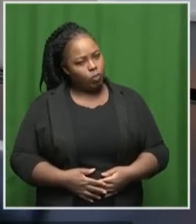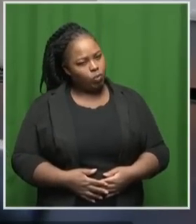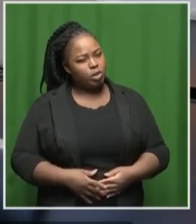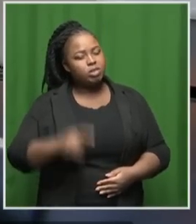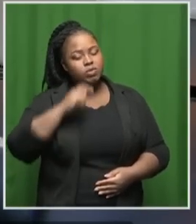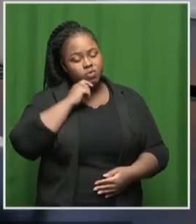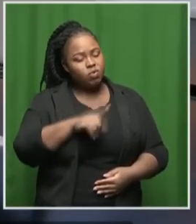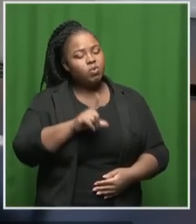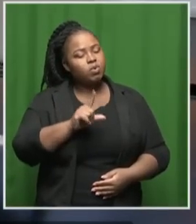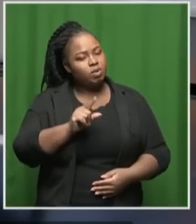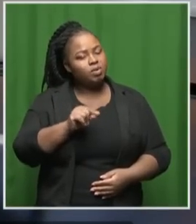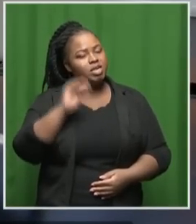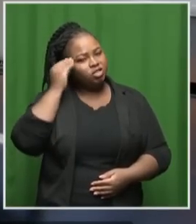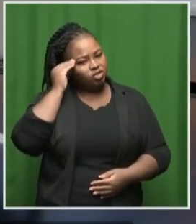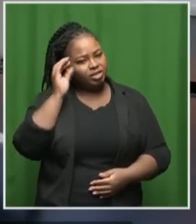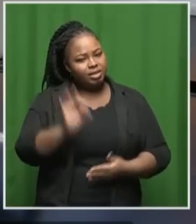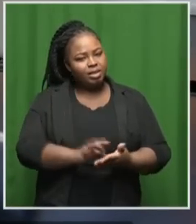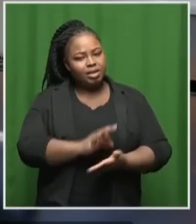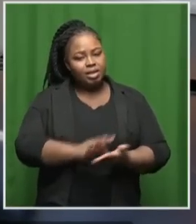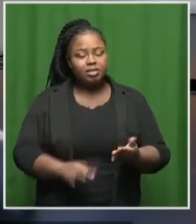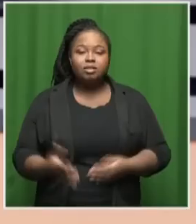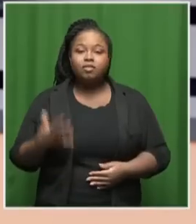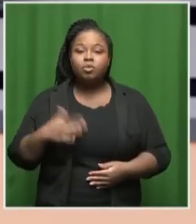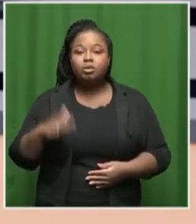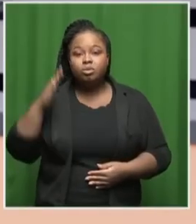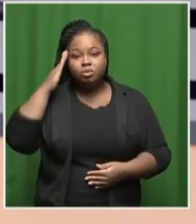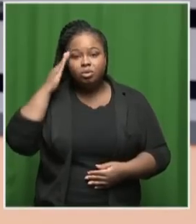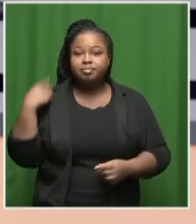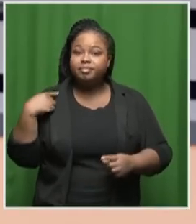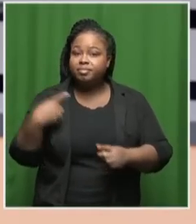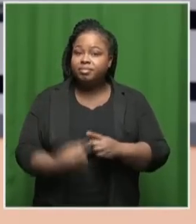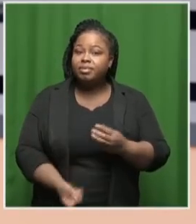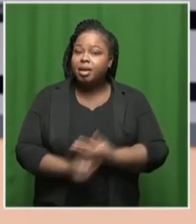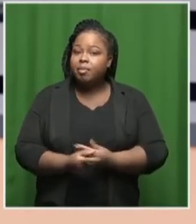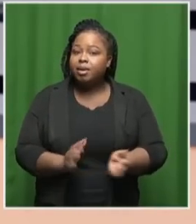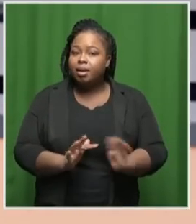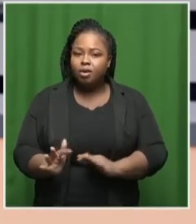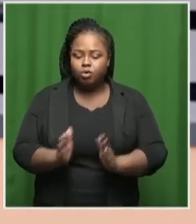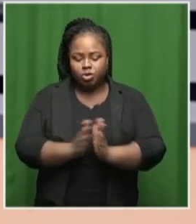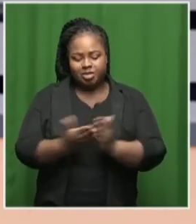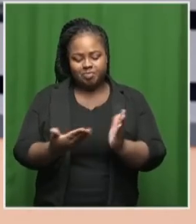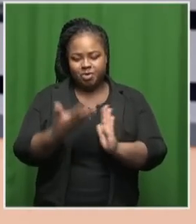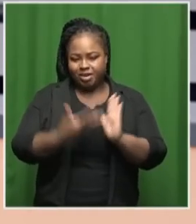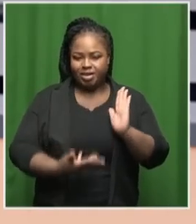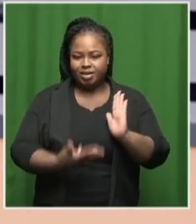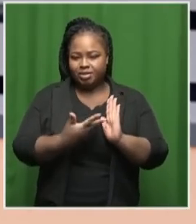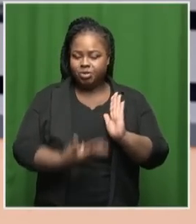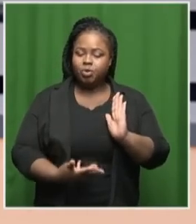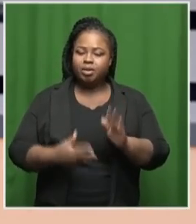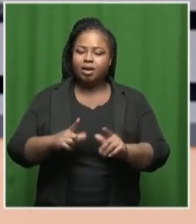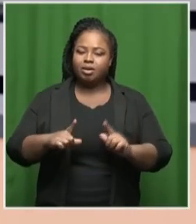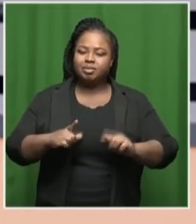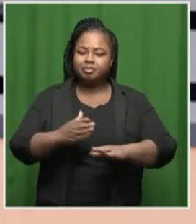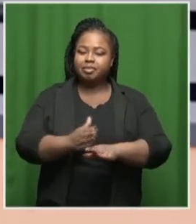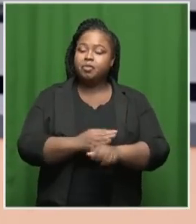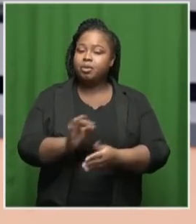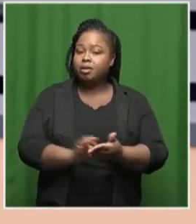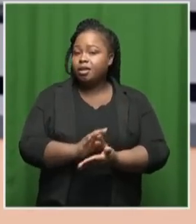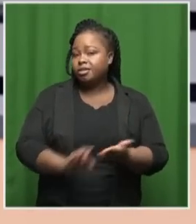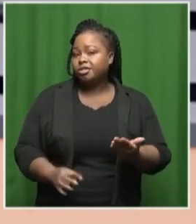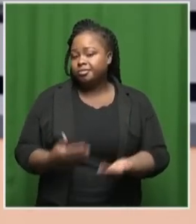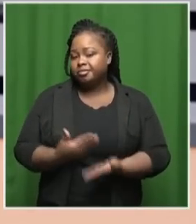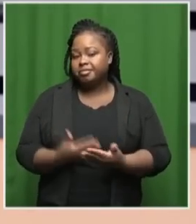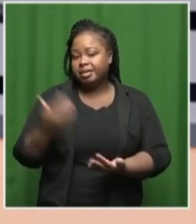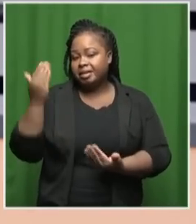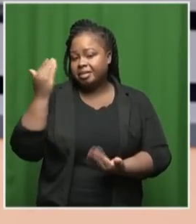a very interesting election. But if you want to know how we got here, because this was kind of a rundown to the elections and what we could possibly see,